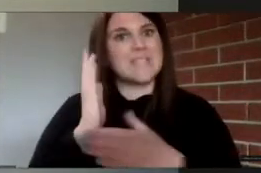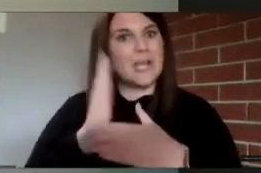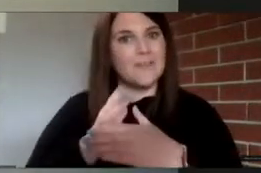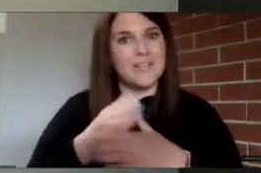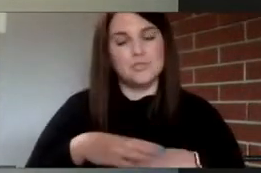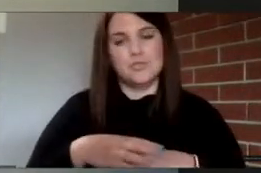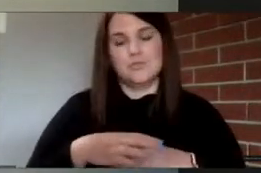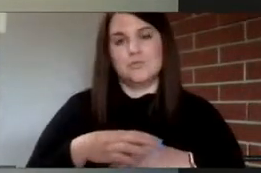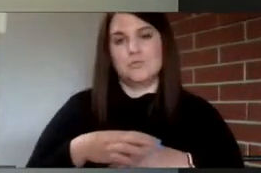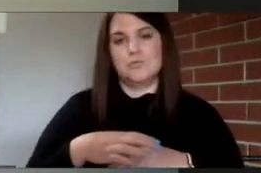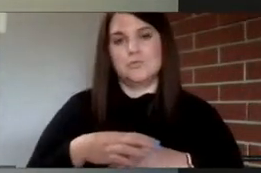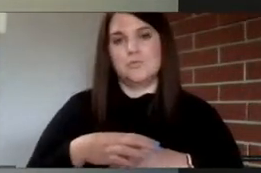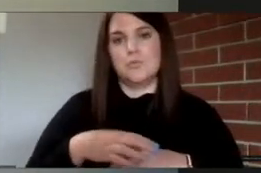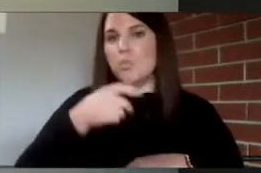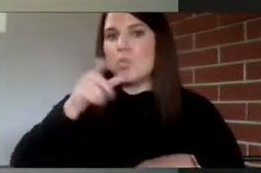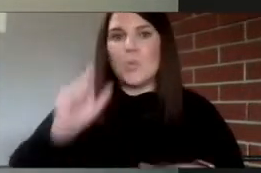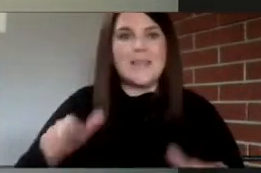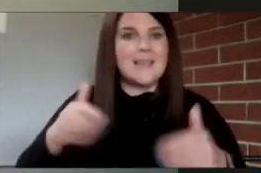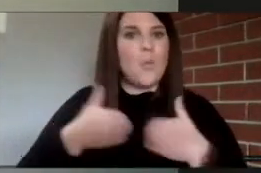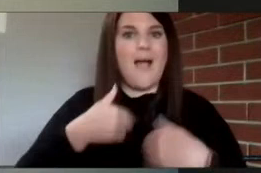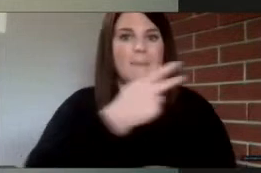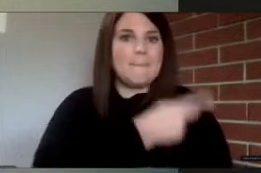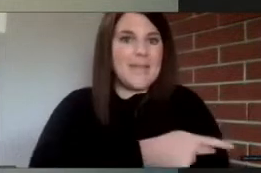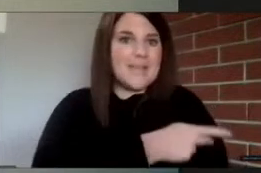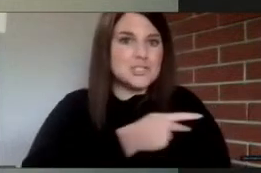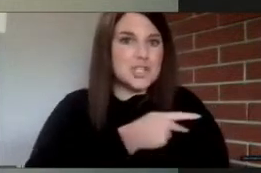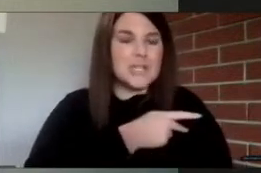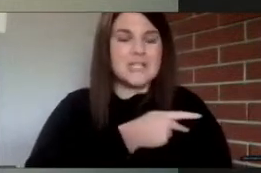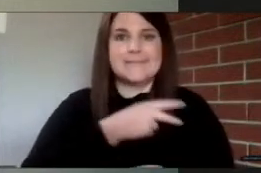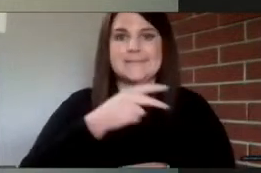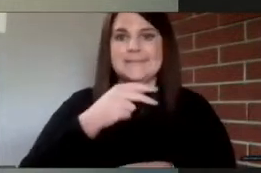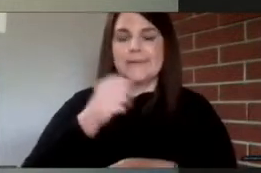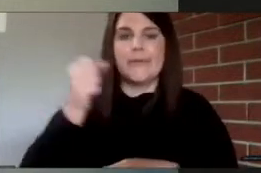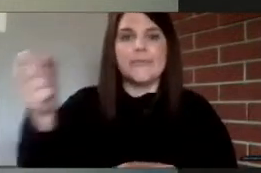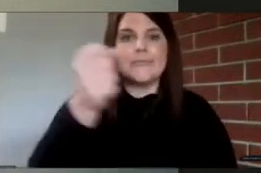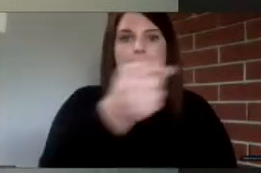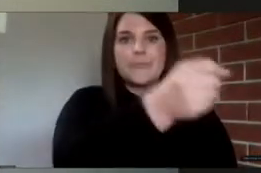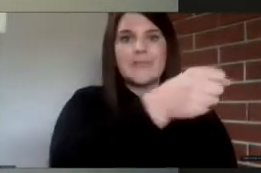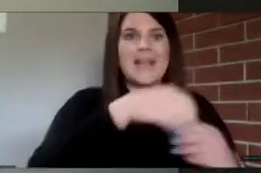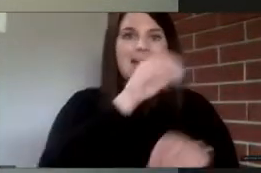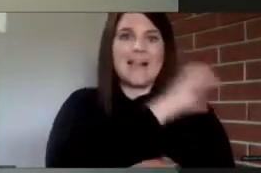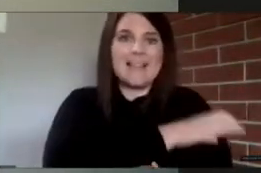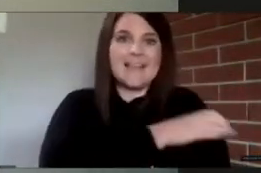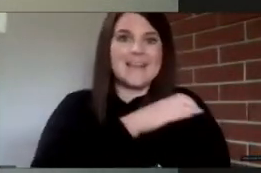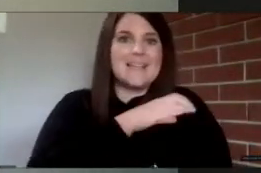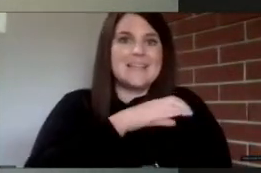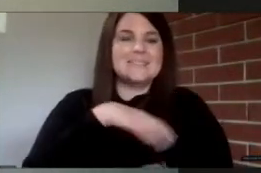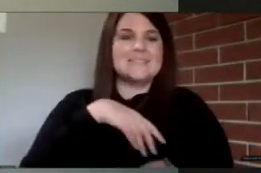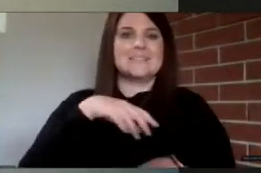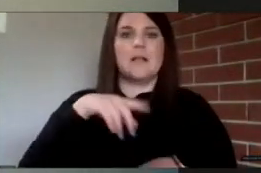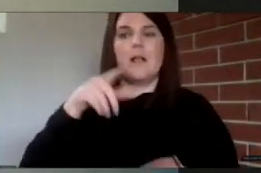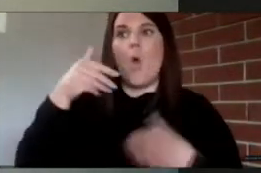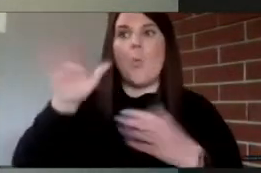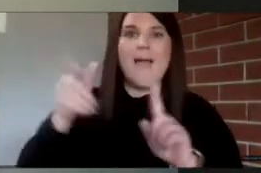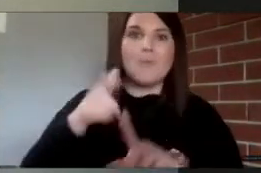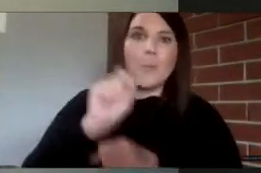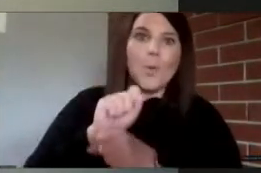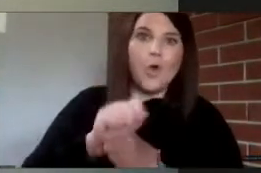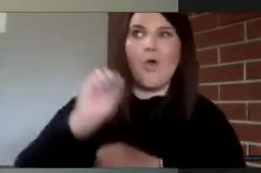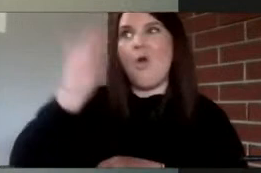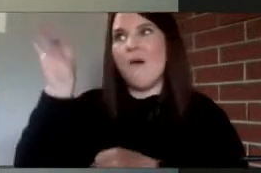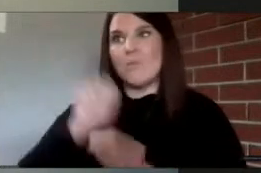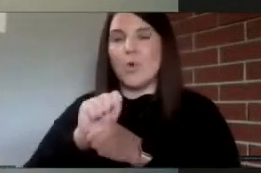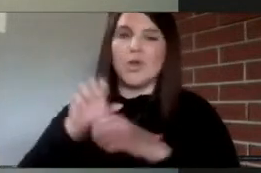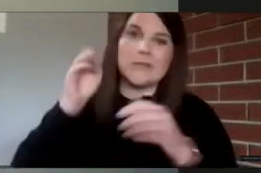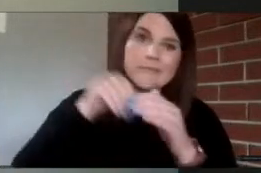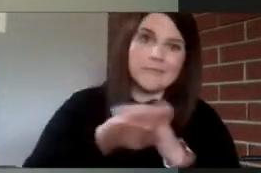us needing to have patients move and be in clinics and take time out of their work schedules. We can bring